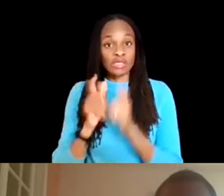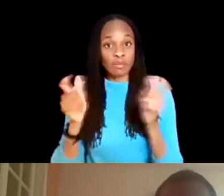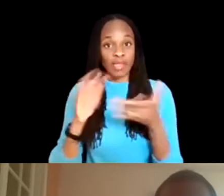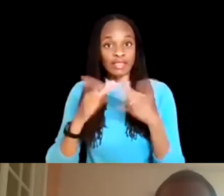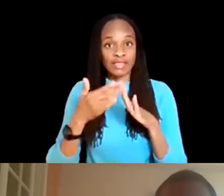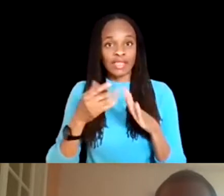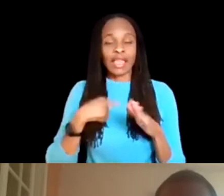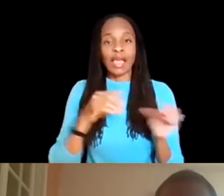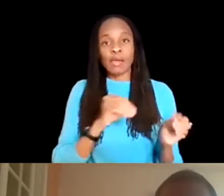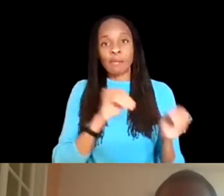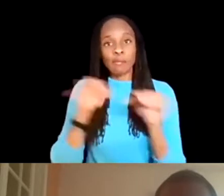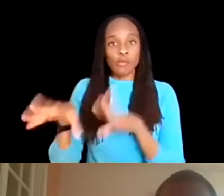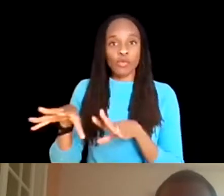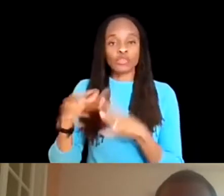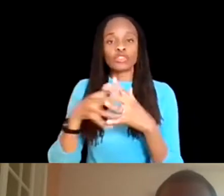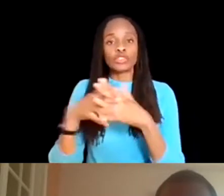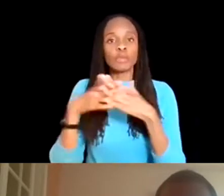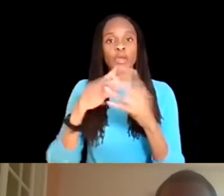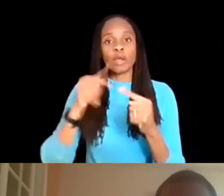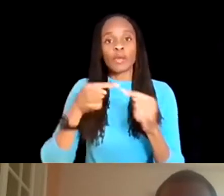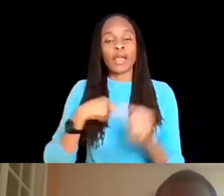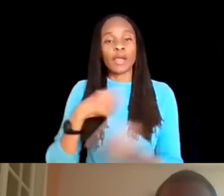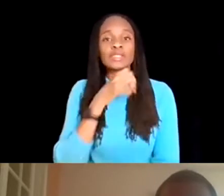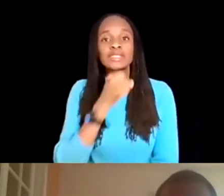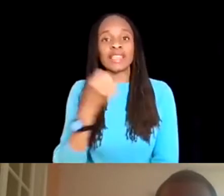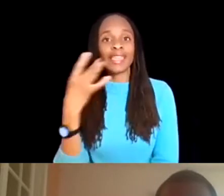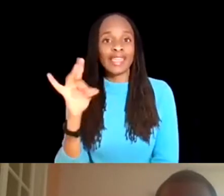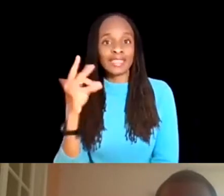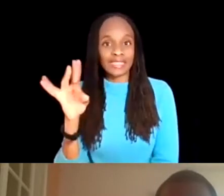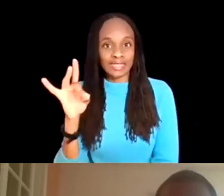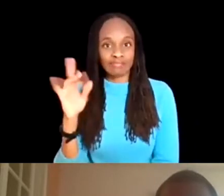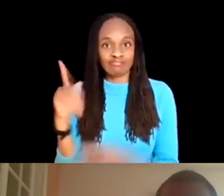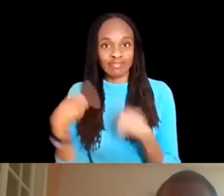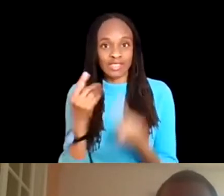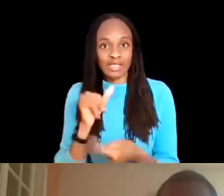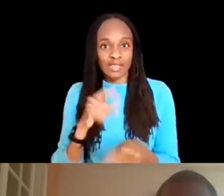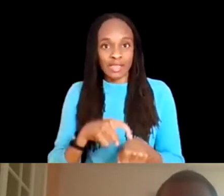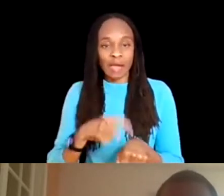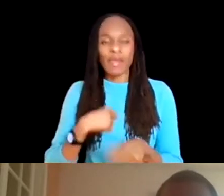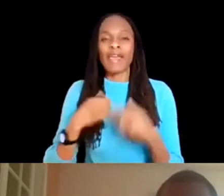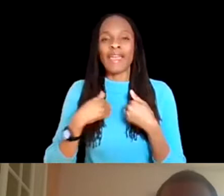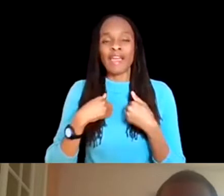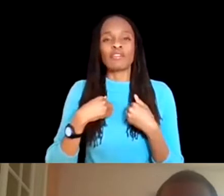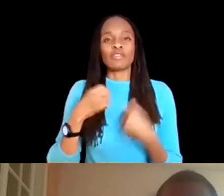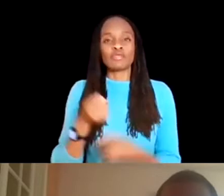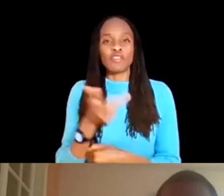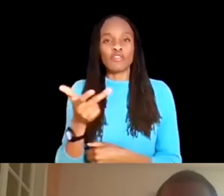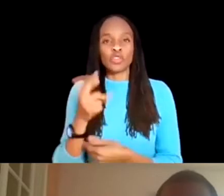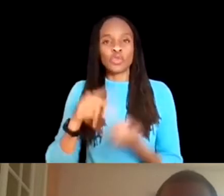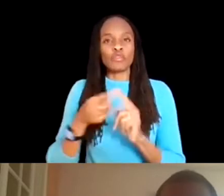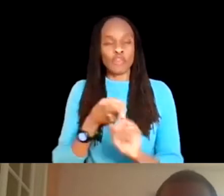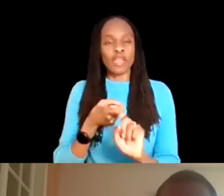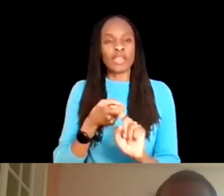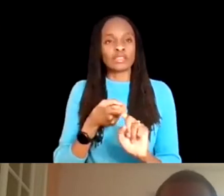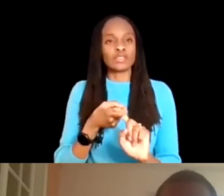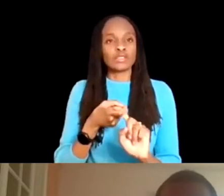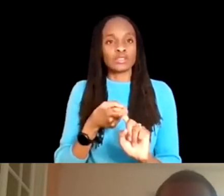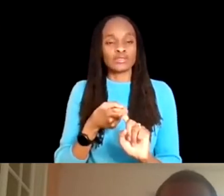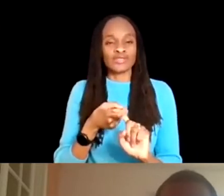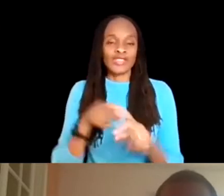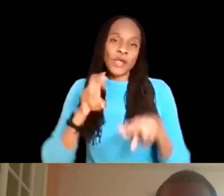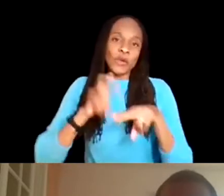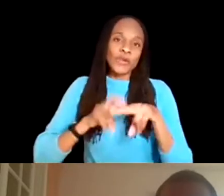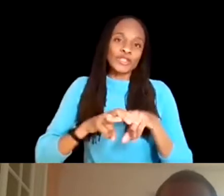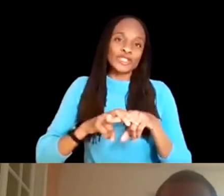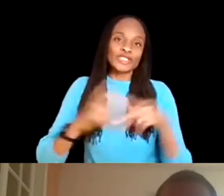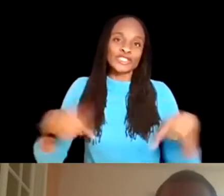when I was 18. And since then, I have a few friends who are with our wheelchair girls, I call